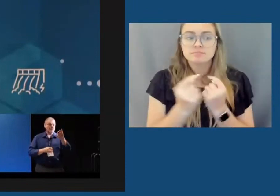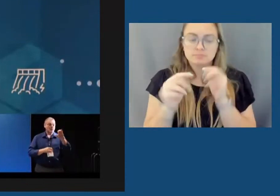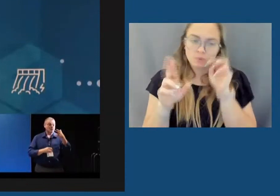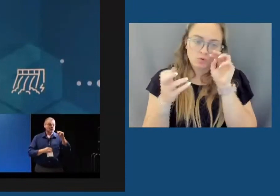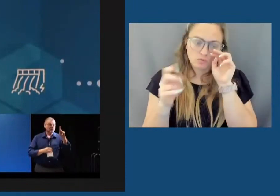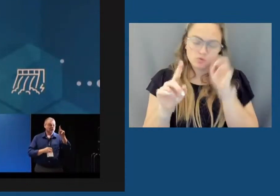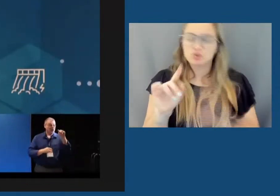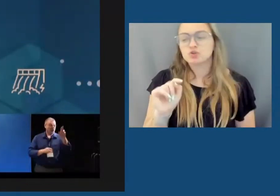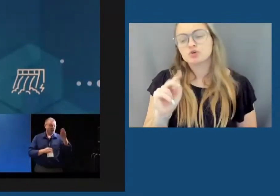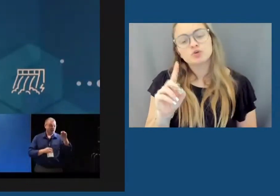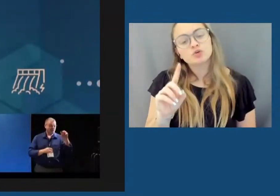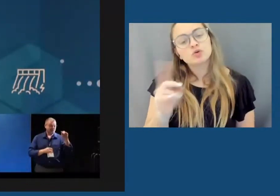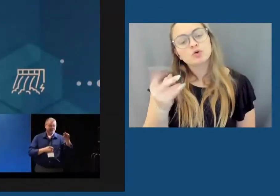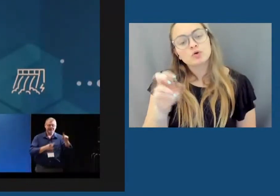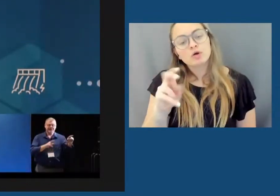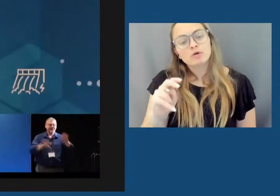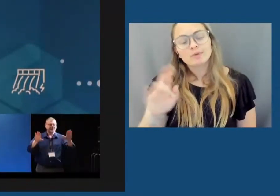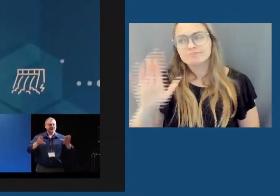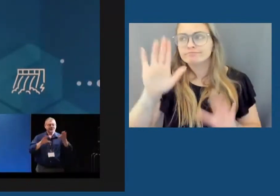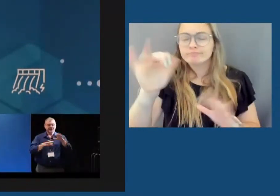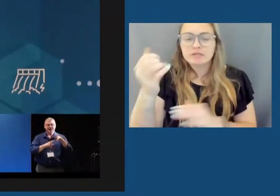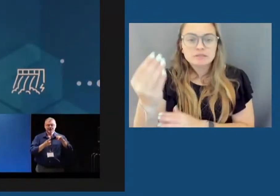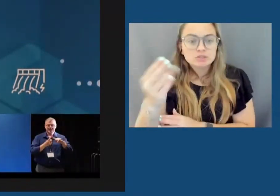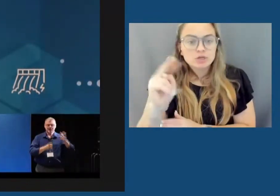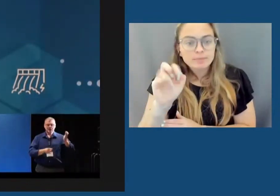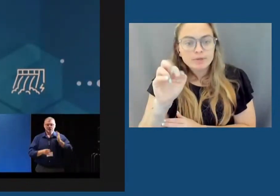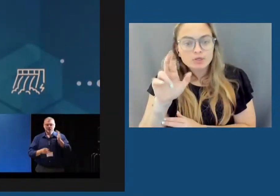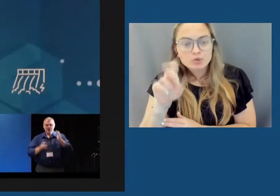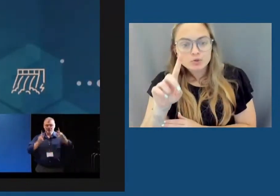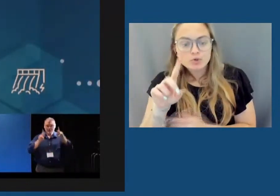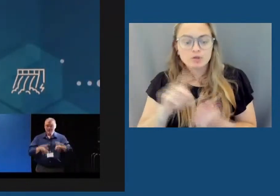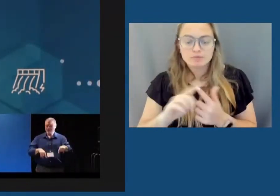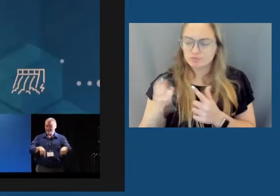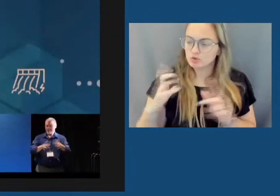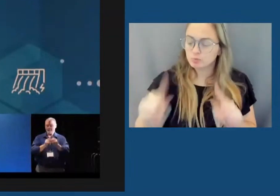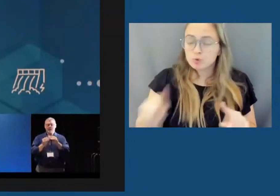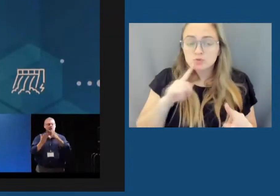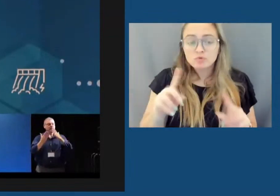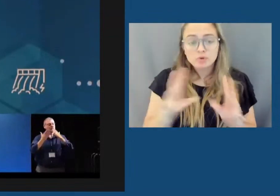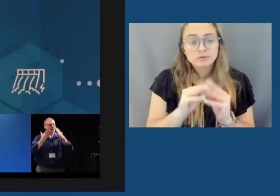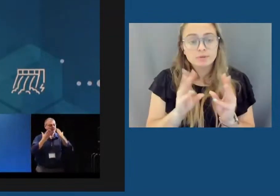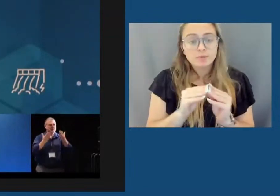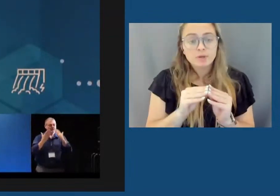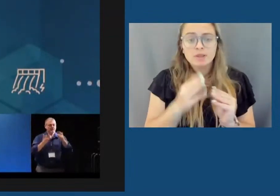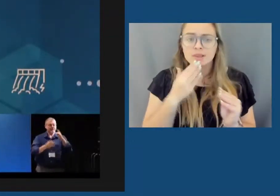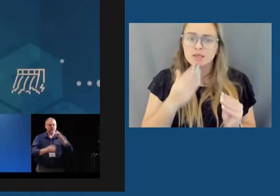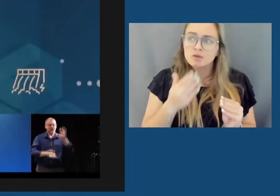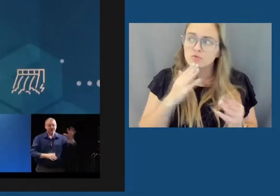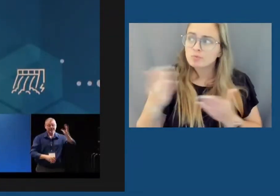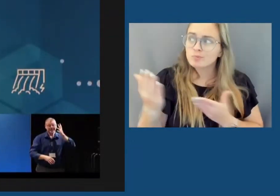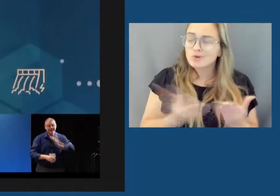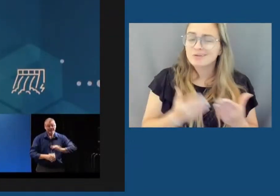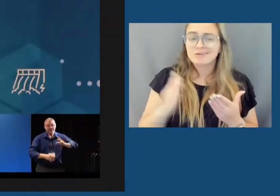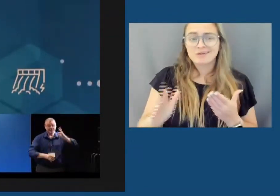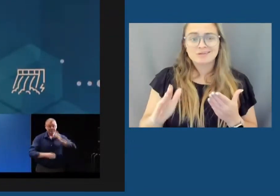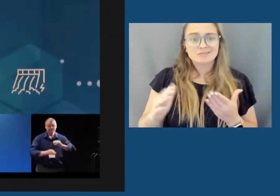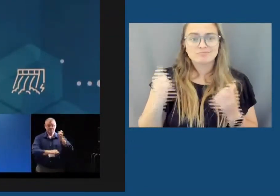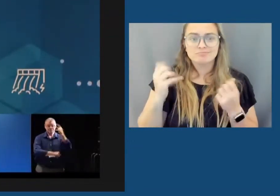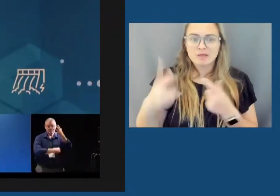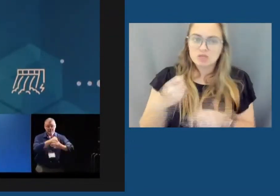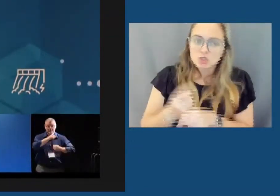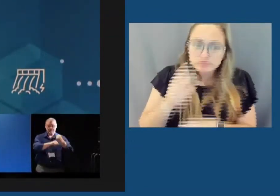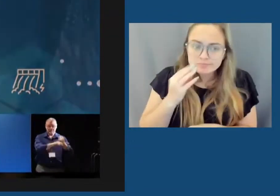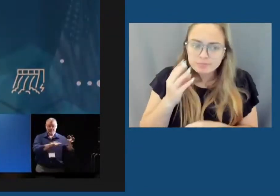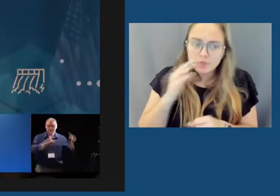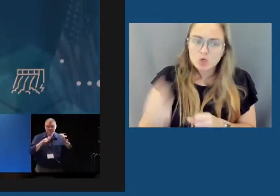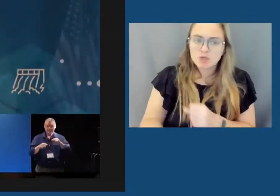doing an extraordinary job as the chair of NYSERDA and chair of this summit. I thank him for bringing his decades of experience and passion to the